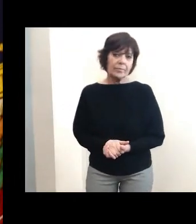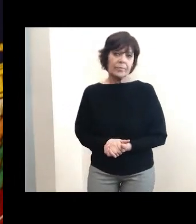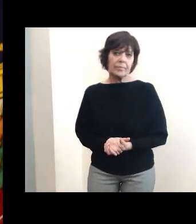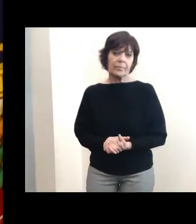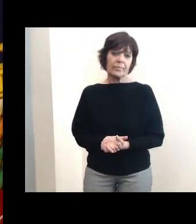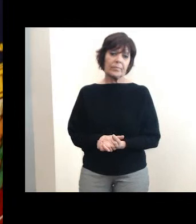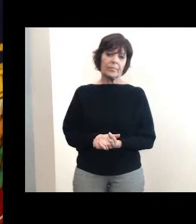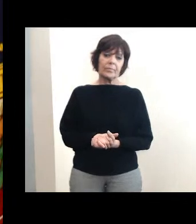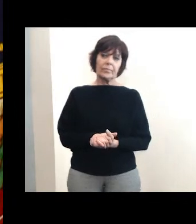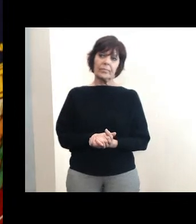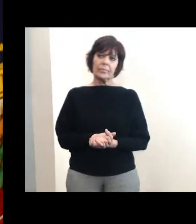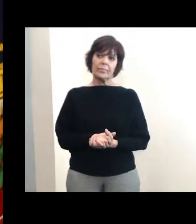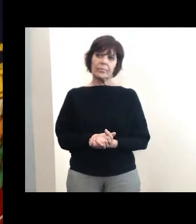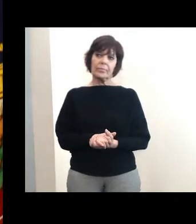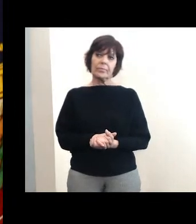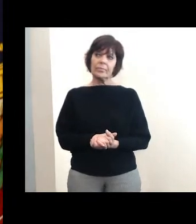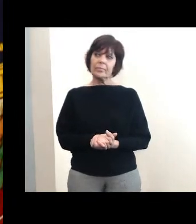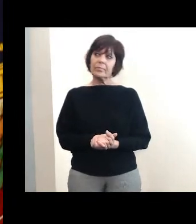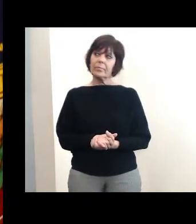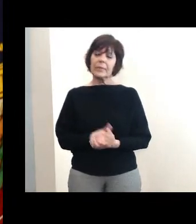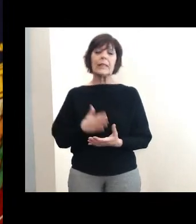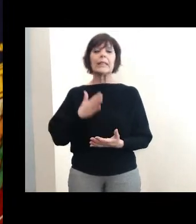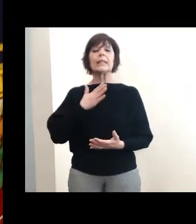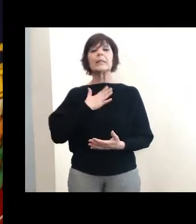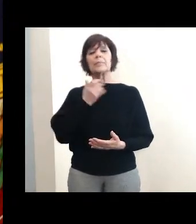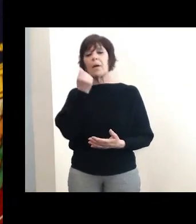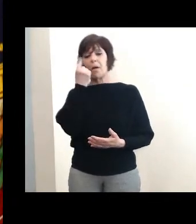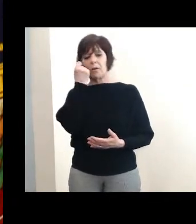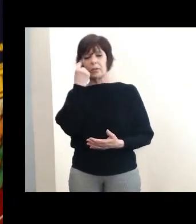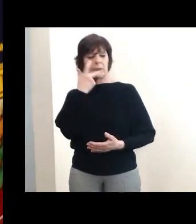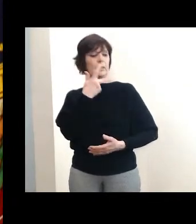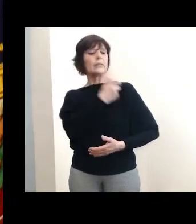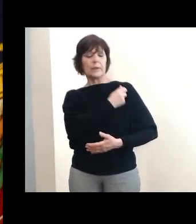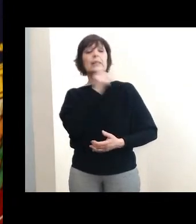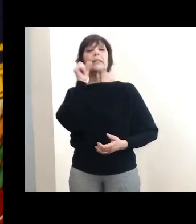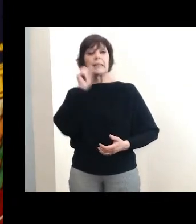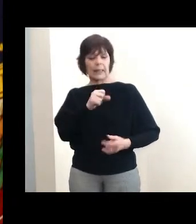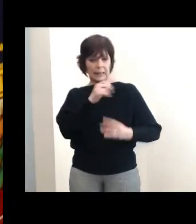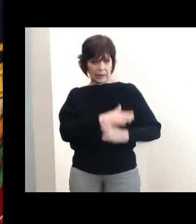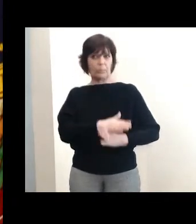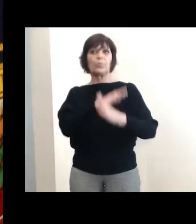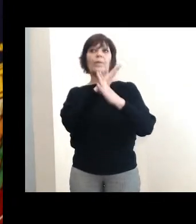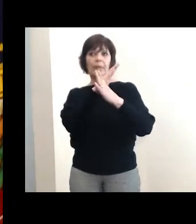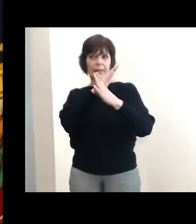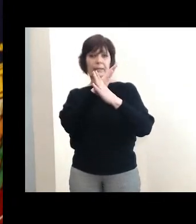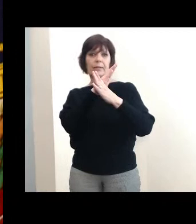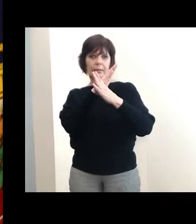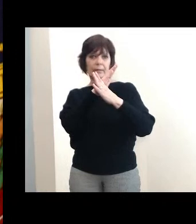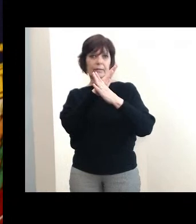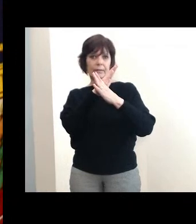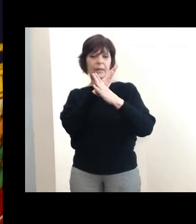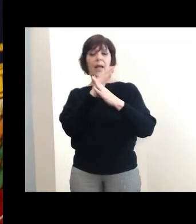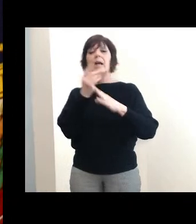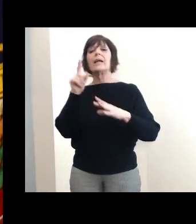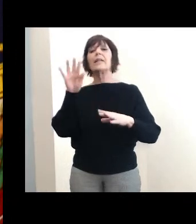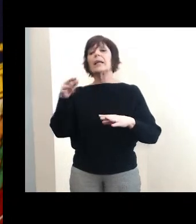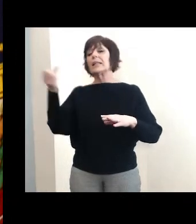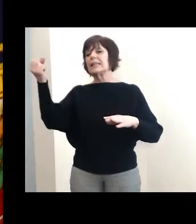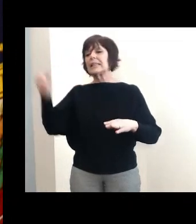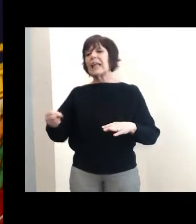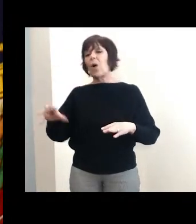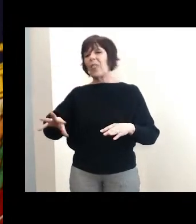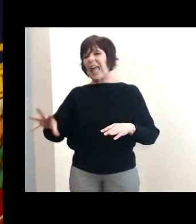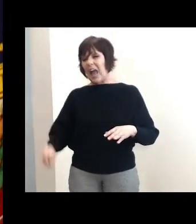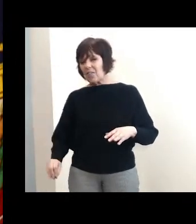effective against those strains? Well, it's my understanding the vaccines do line up with prevention. The South African variant was a